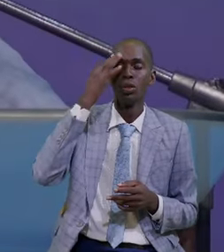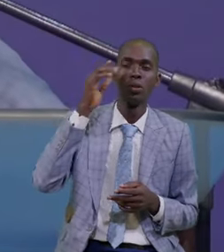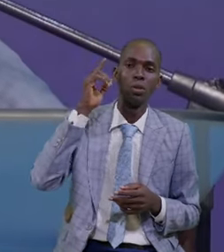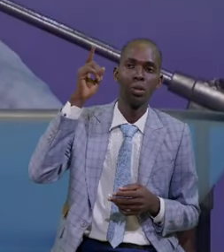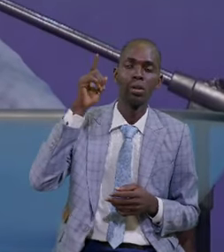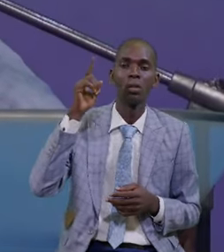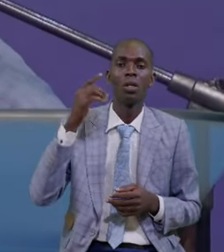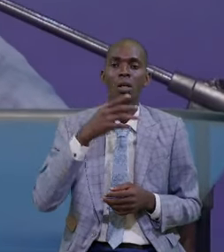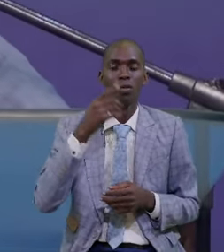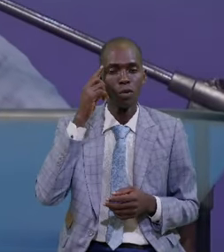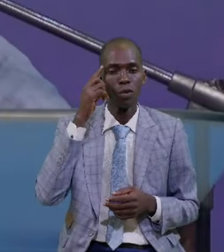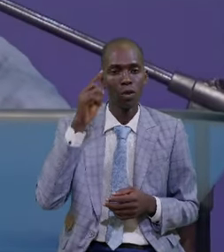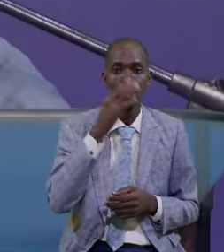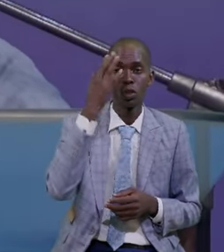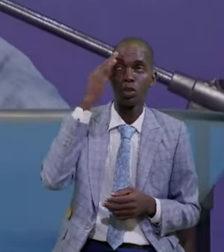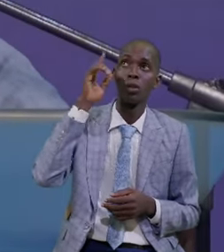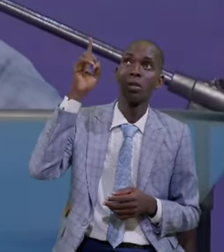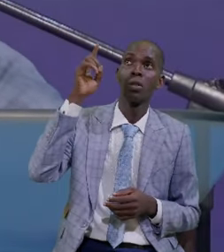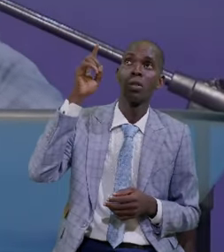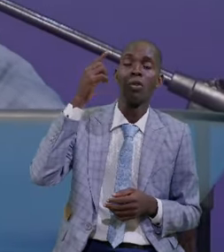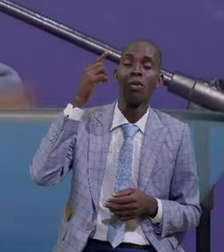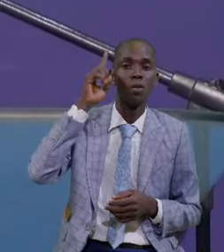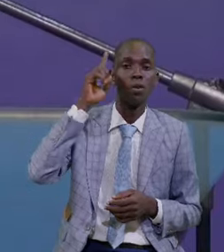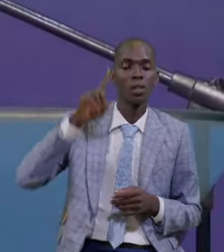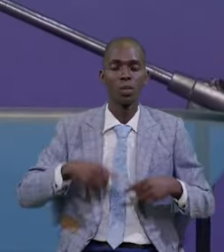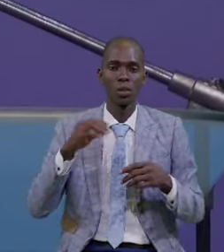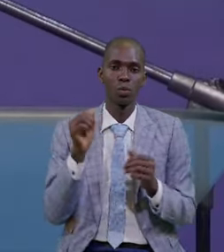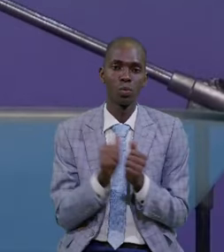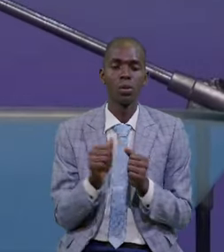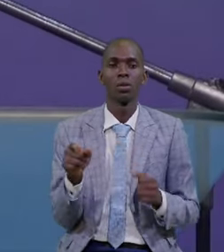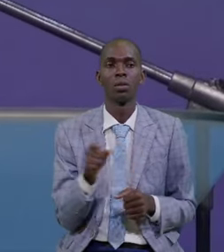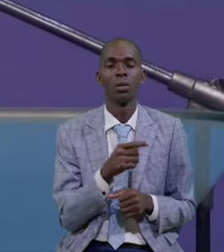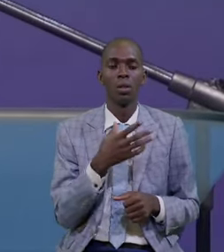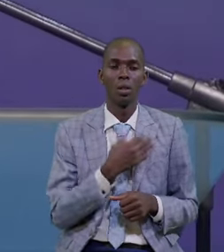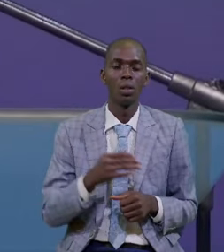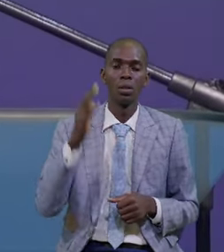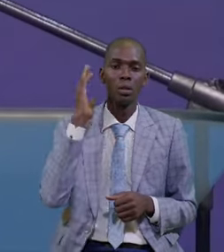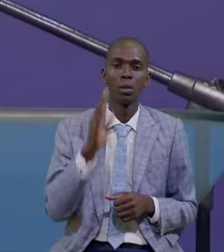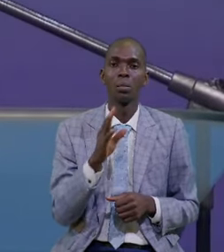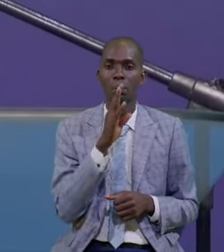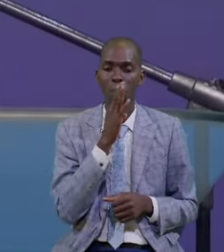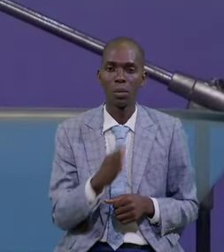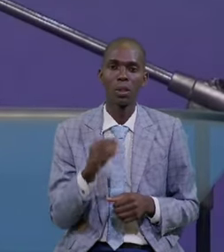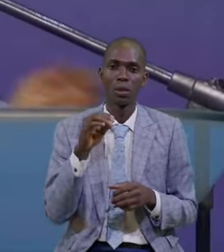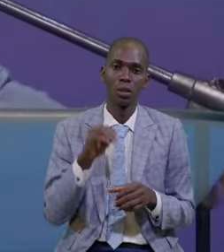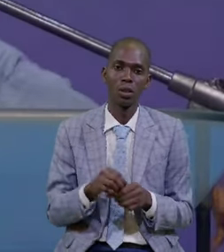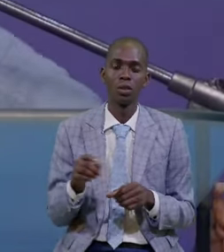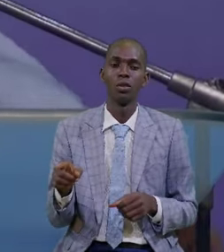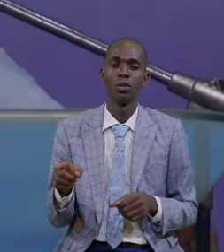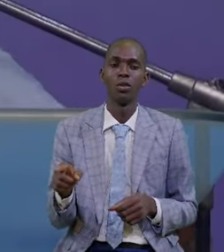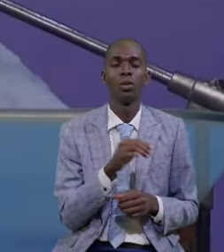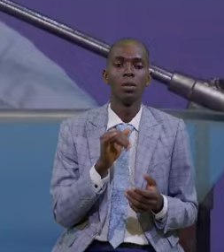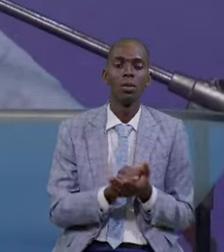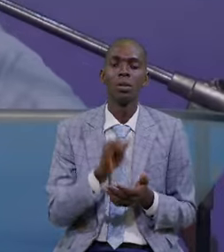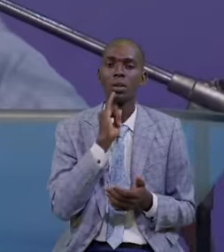he dwelleth with you and shall be in you. That's the